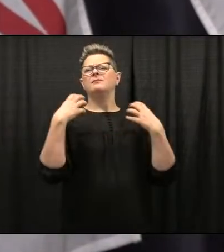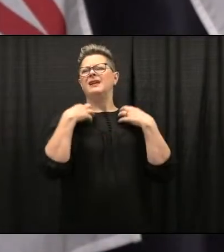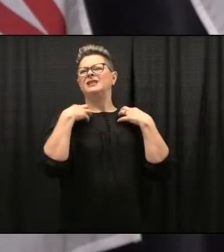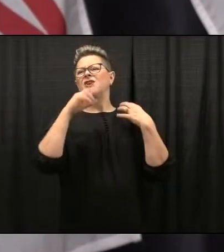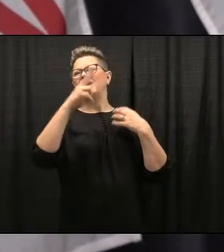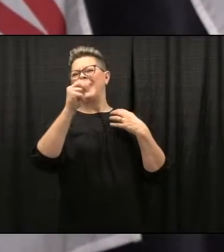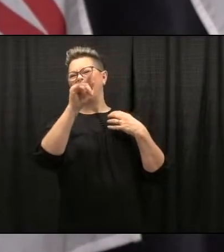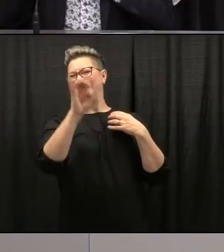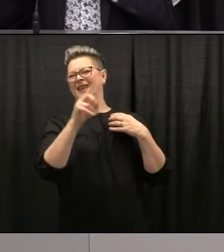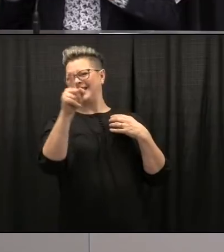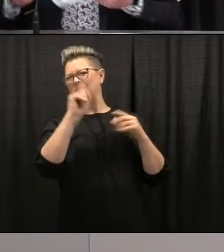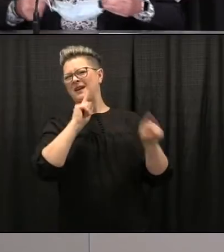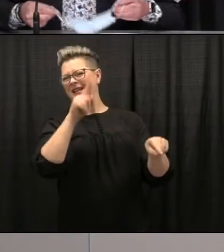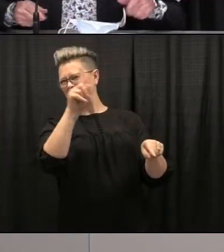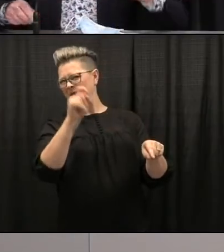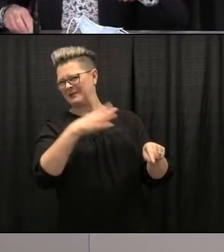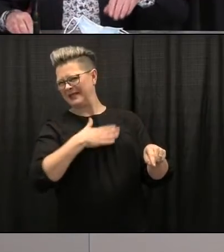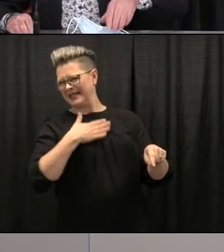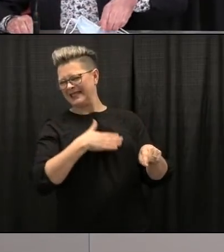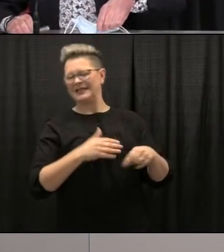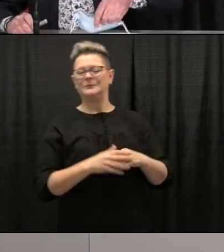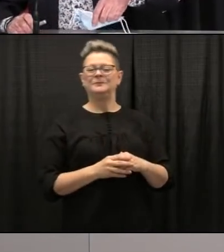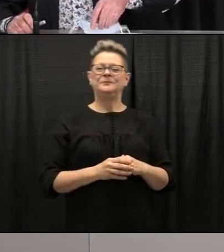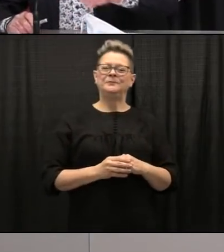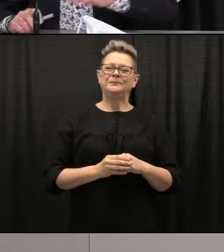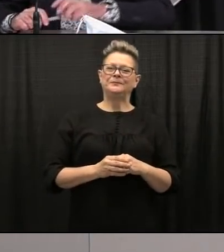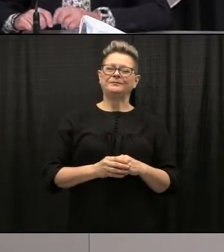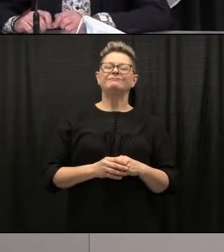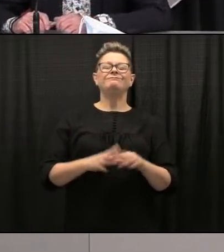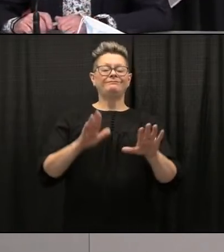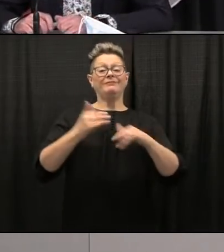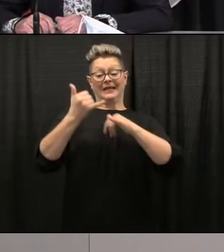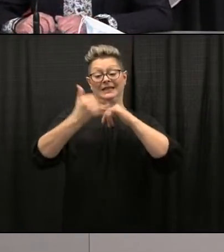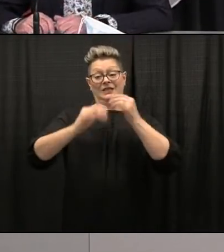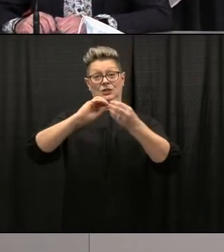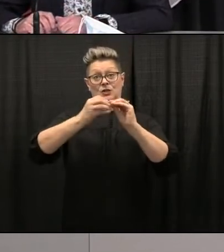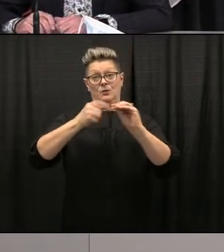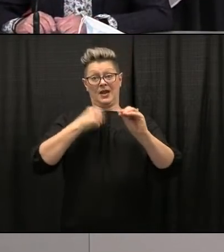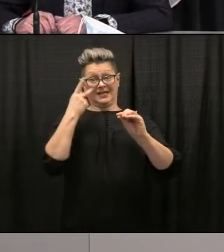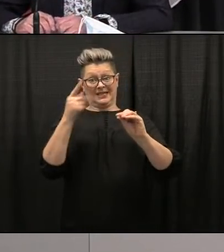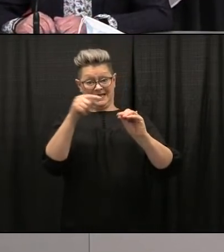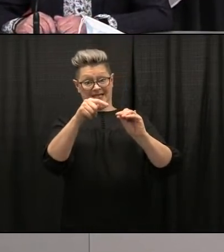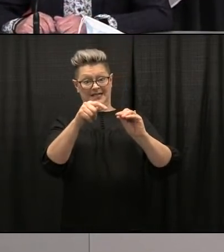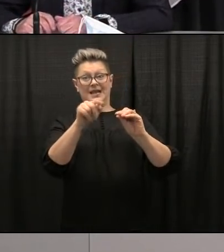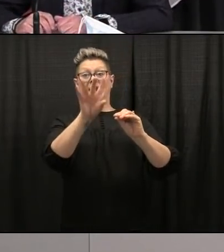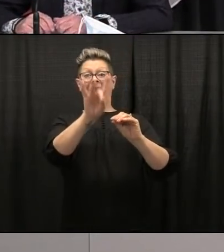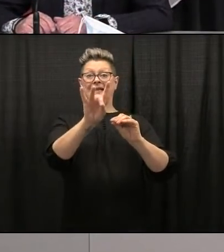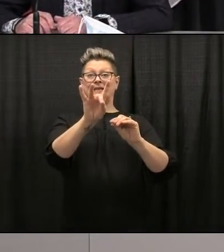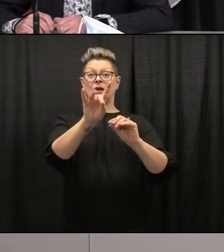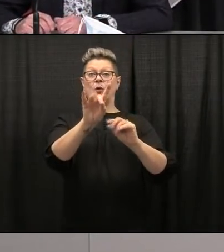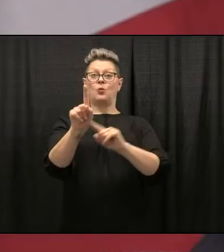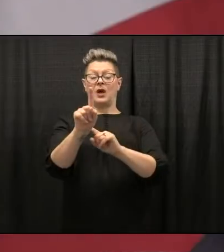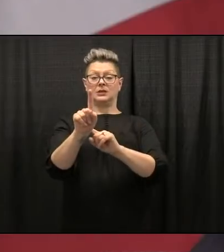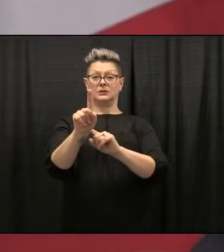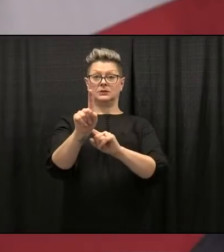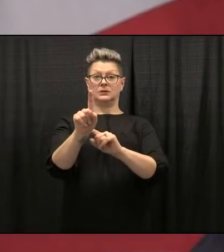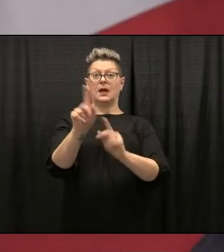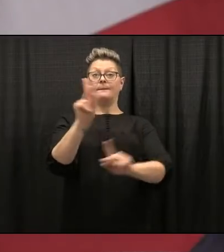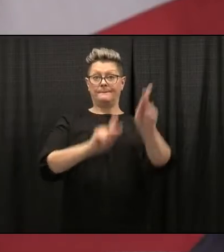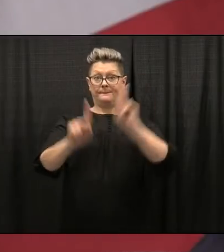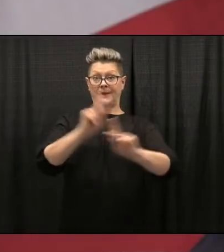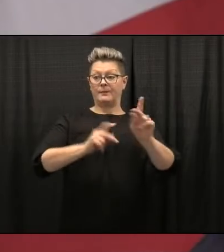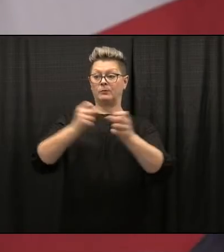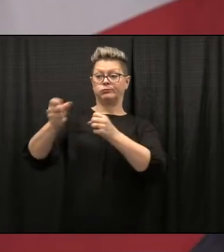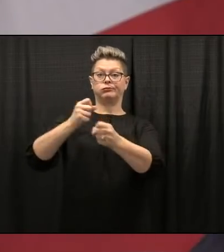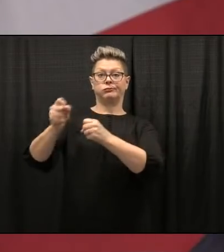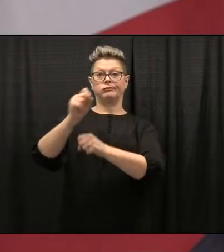have that more than I do. Yes. The last figure I saw was 81, and that's a